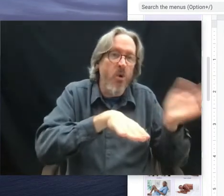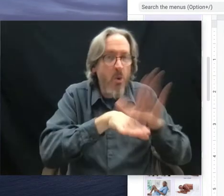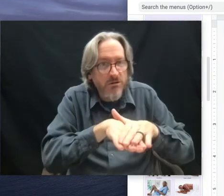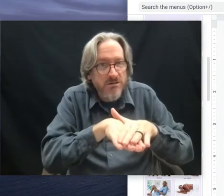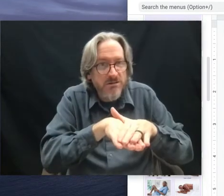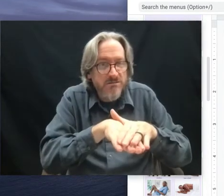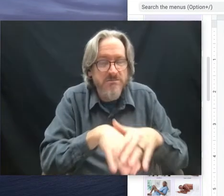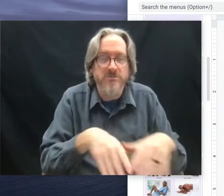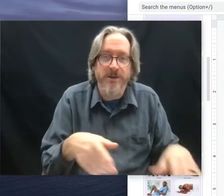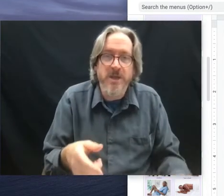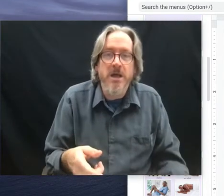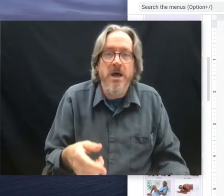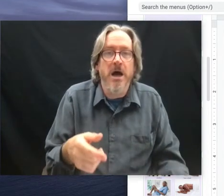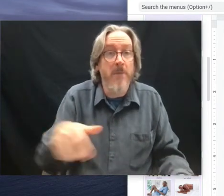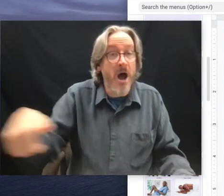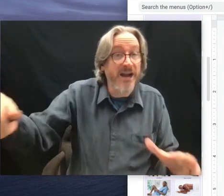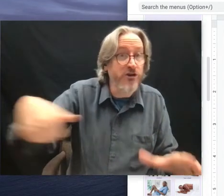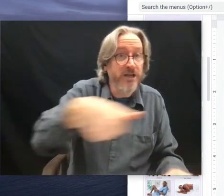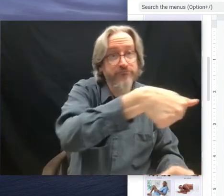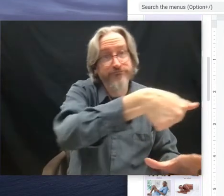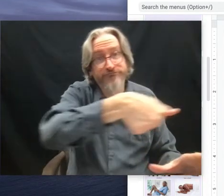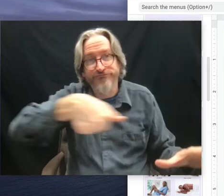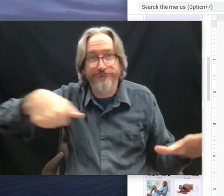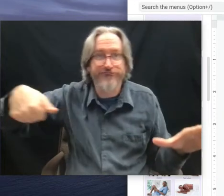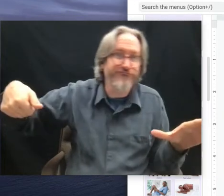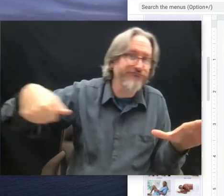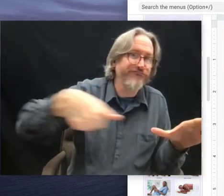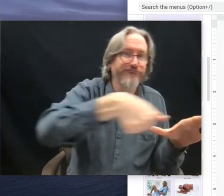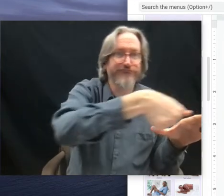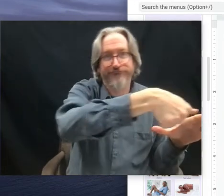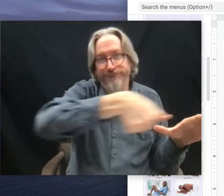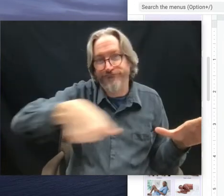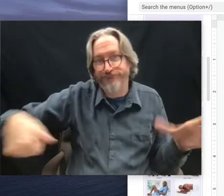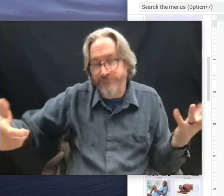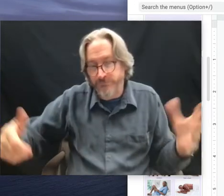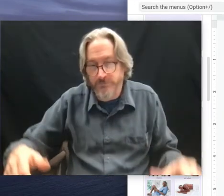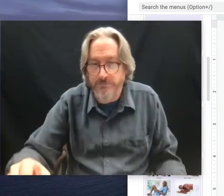Clothes, fold. Right. Ironing.